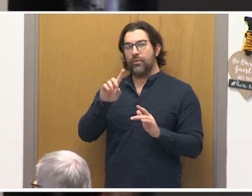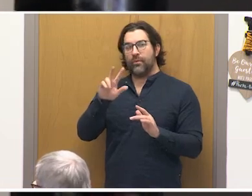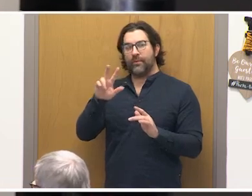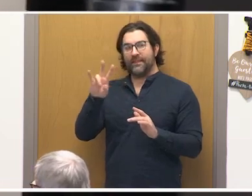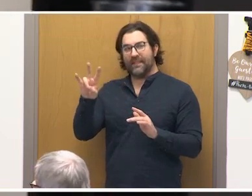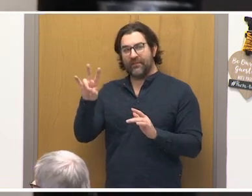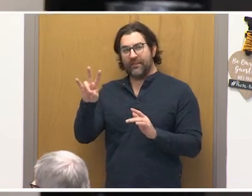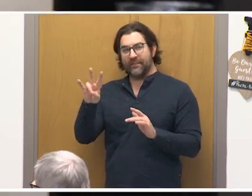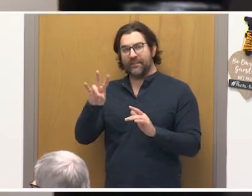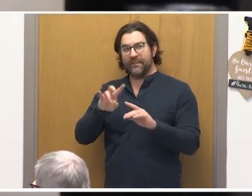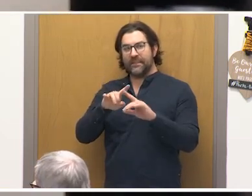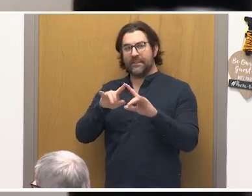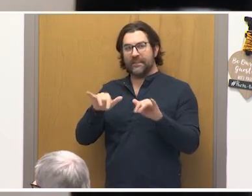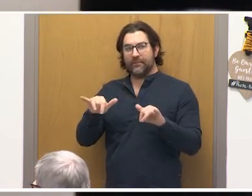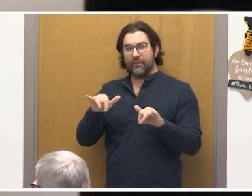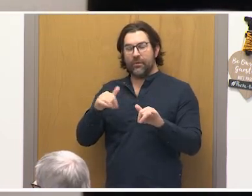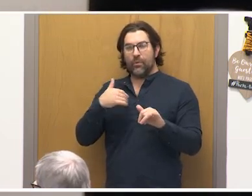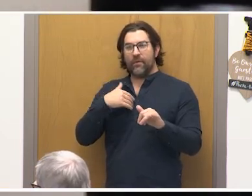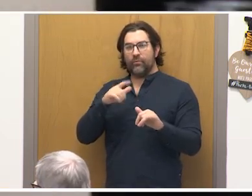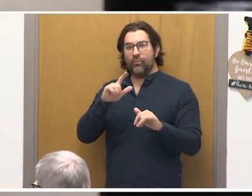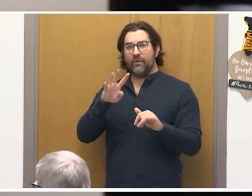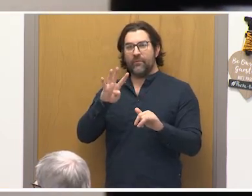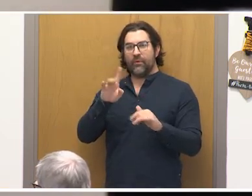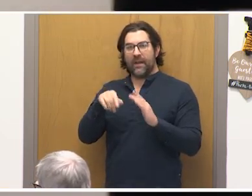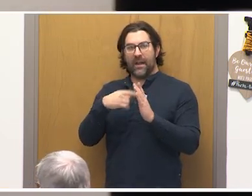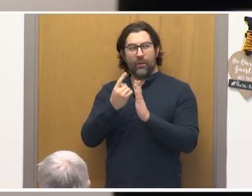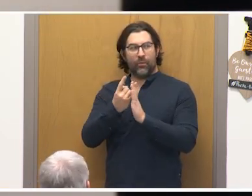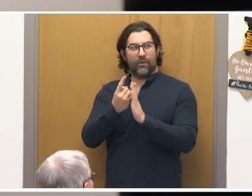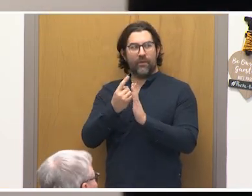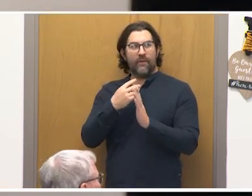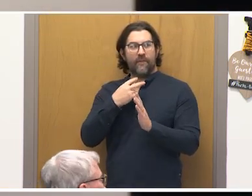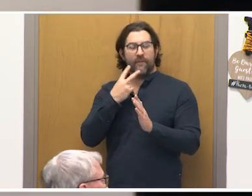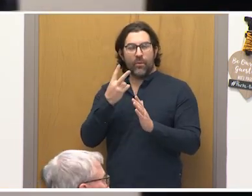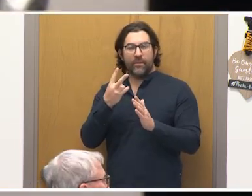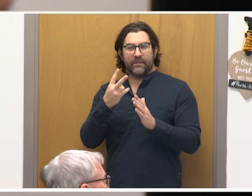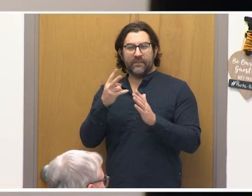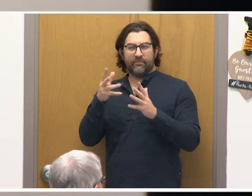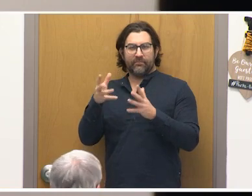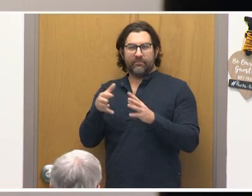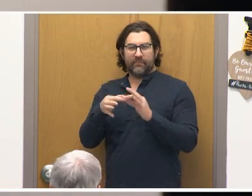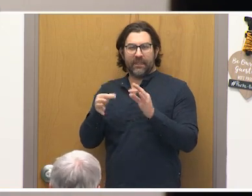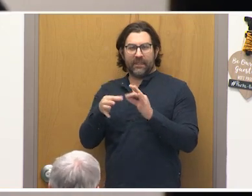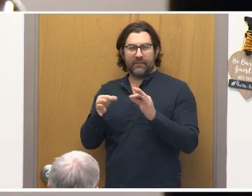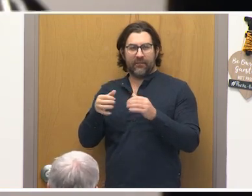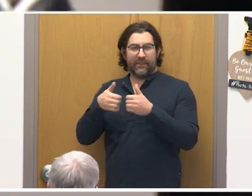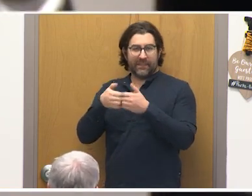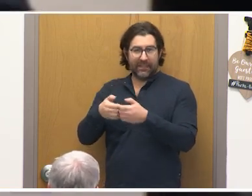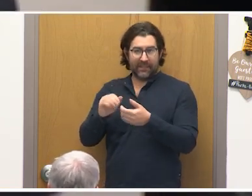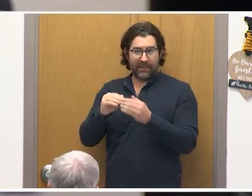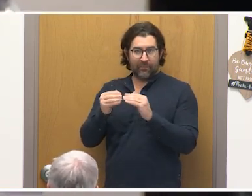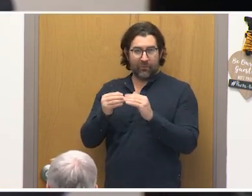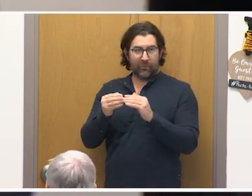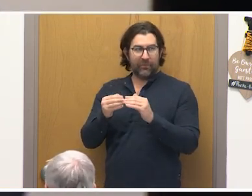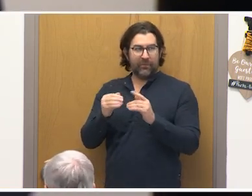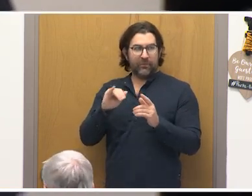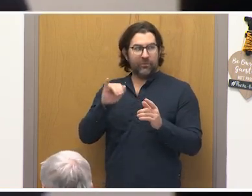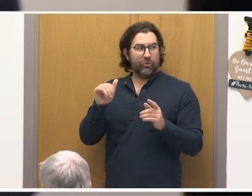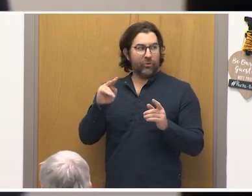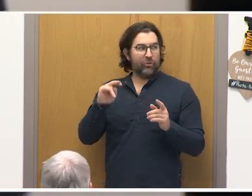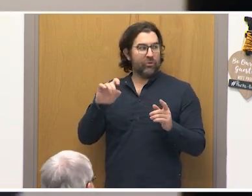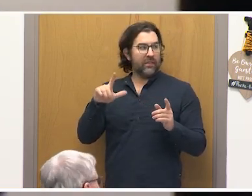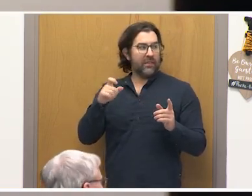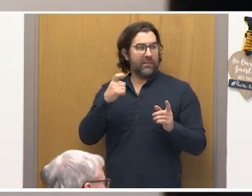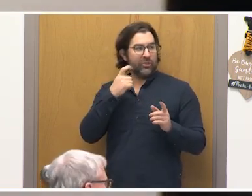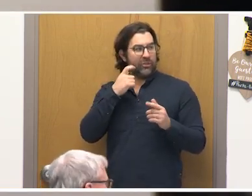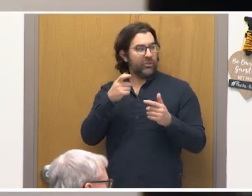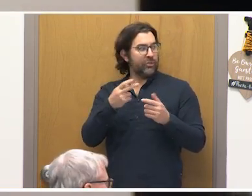412-255-2137, but we also have a 24-hour voicemail number. We have a text message number that my good friend Jamila used this